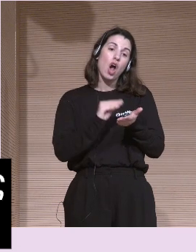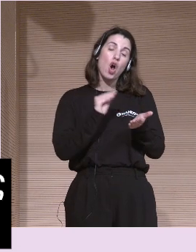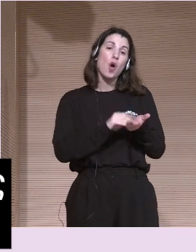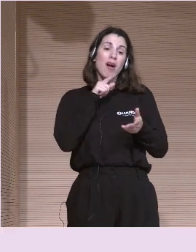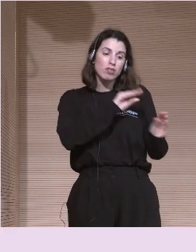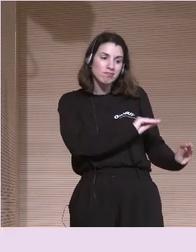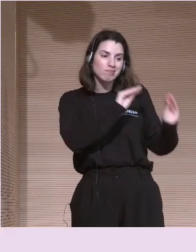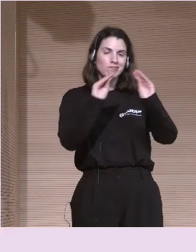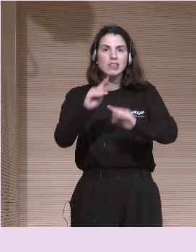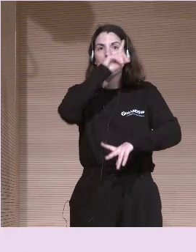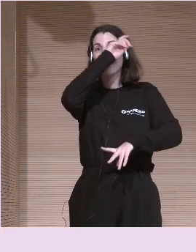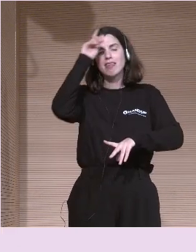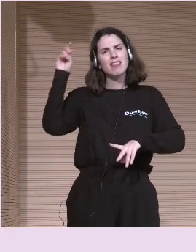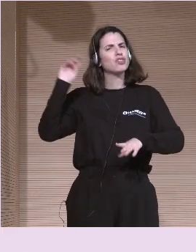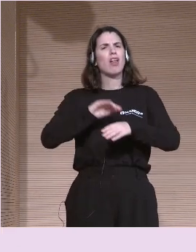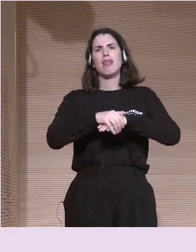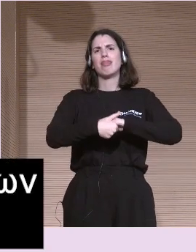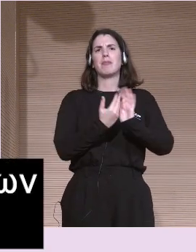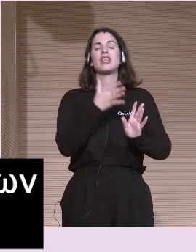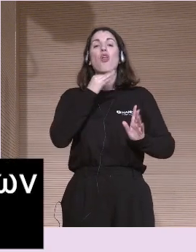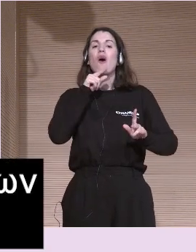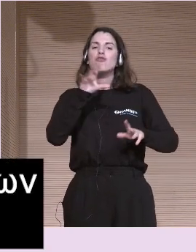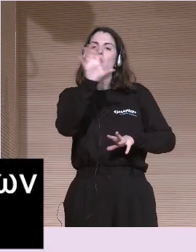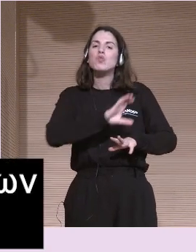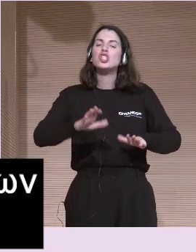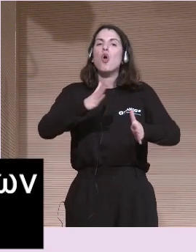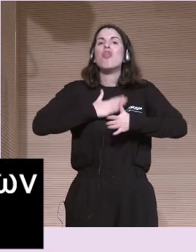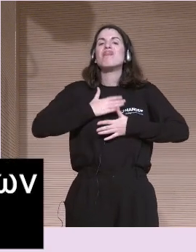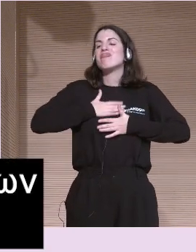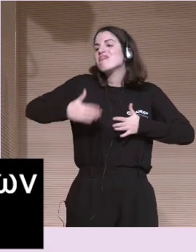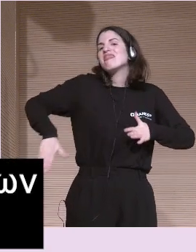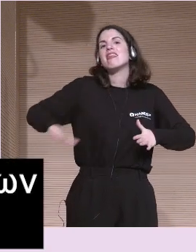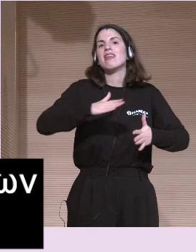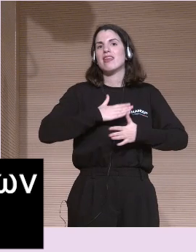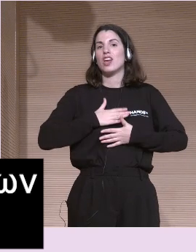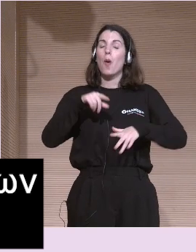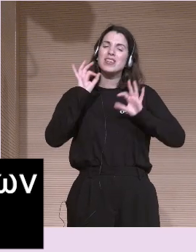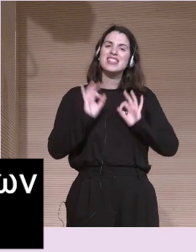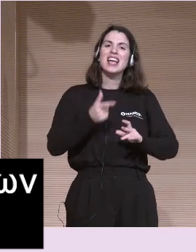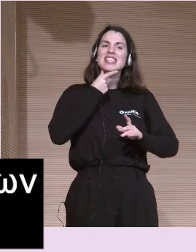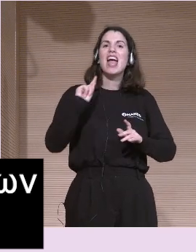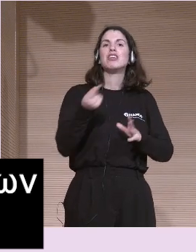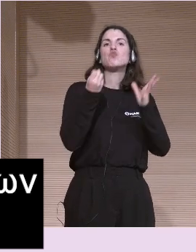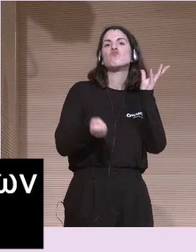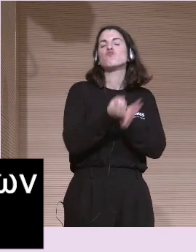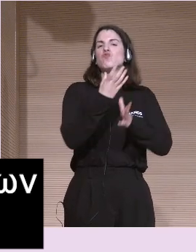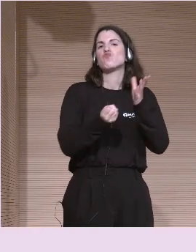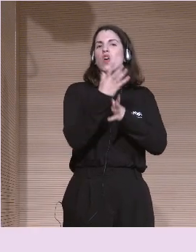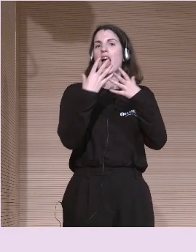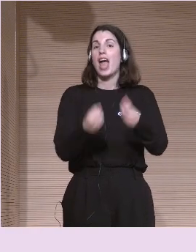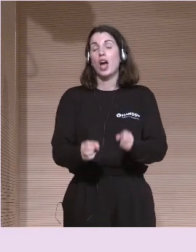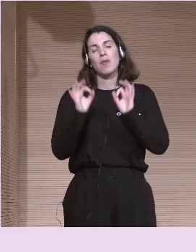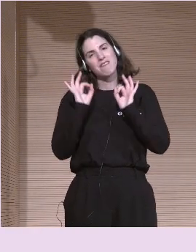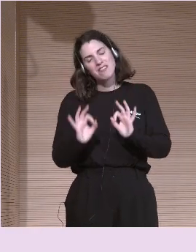everything. So these things are incredible opportunities. And I think above all, we've got a window of 3 years, which is it's quite long on the one hand, but on the